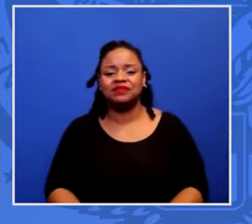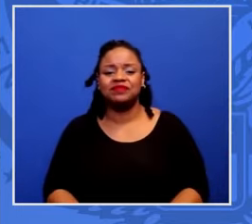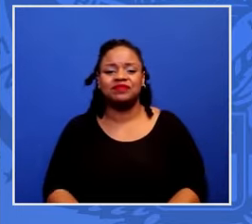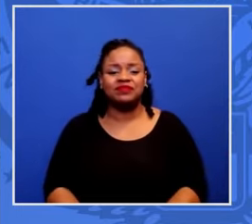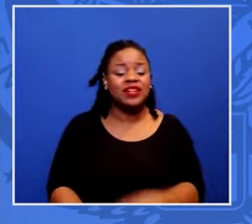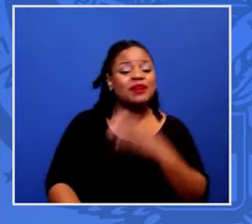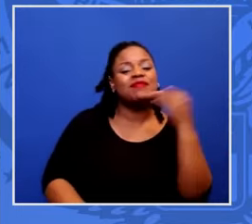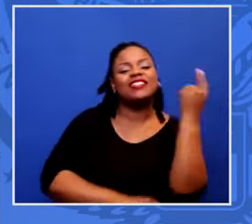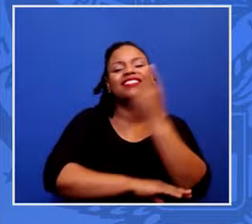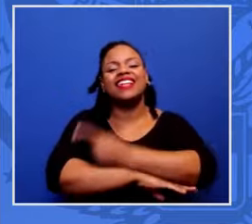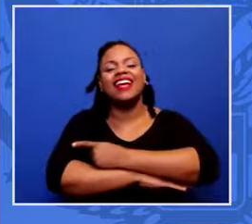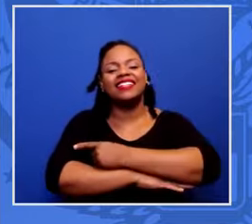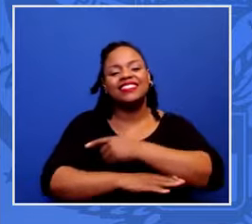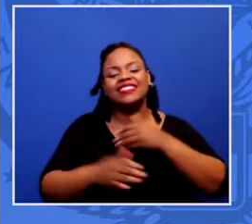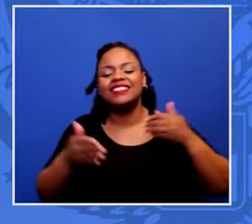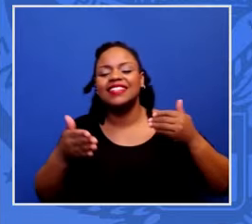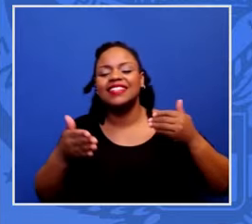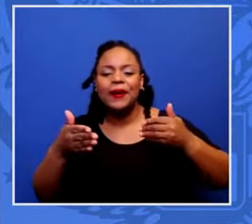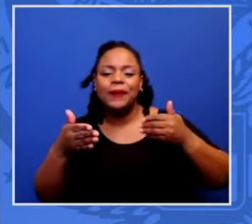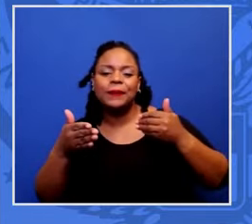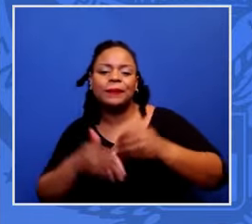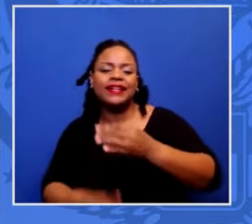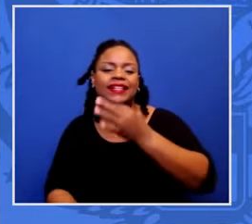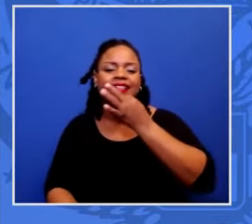better days,